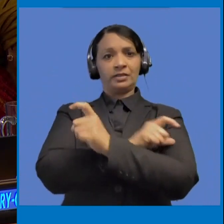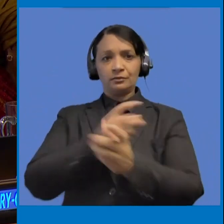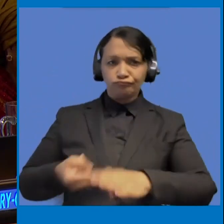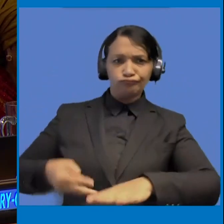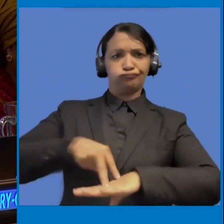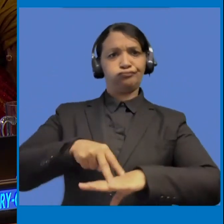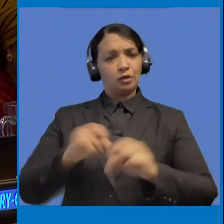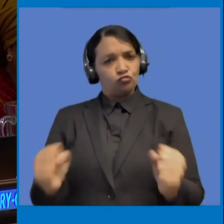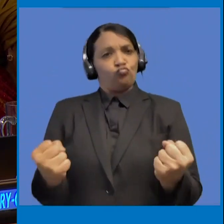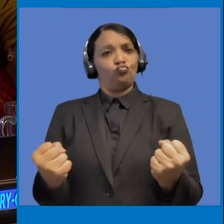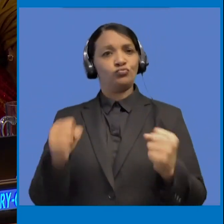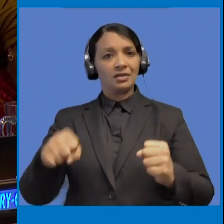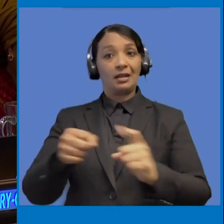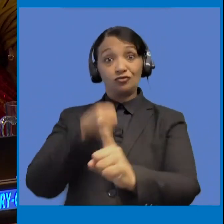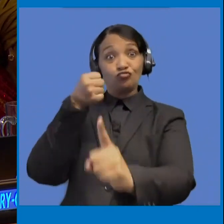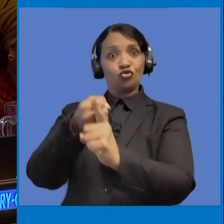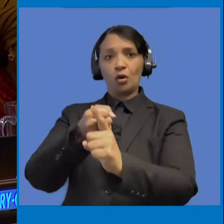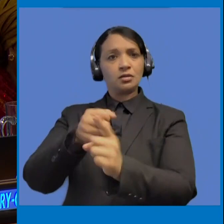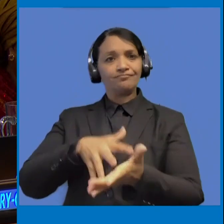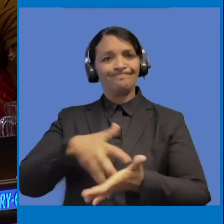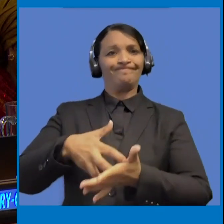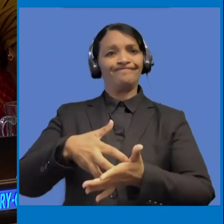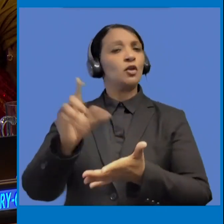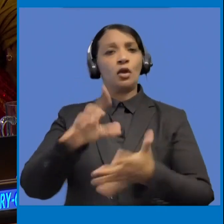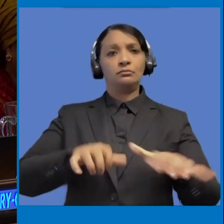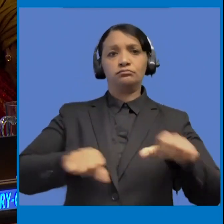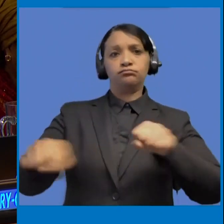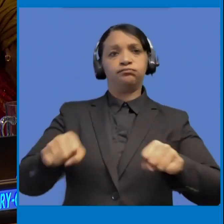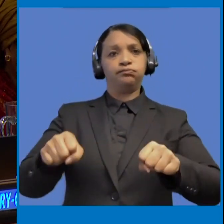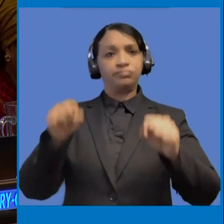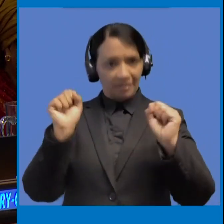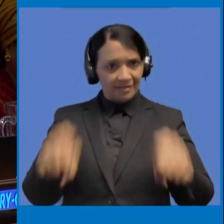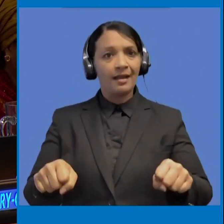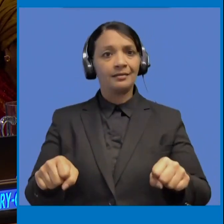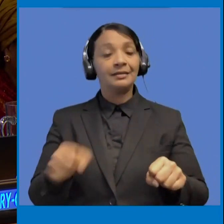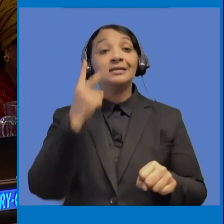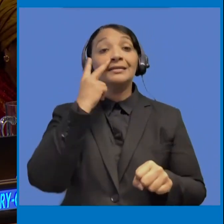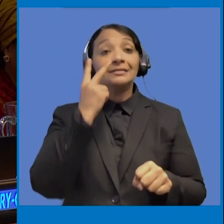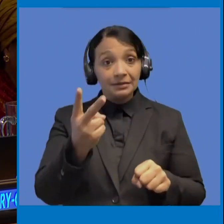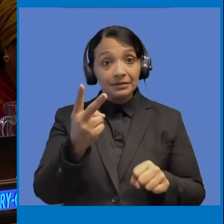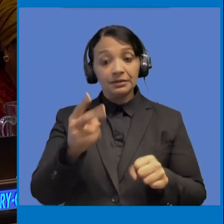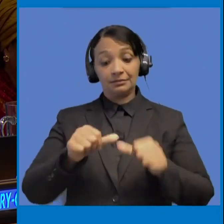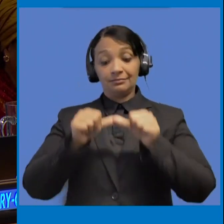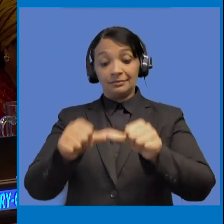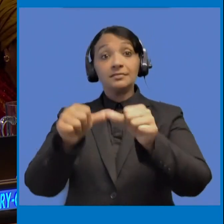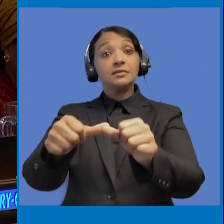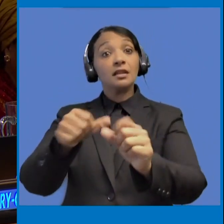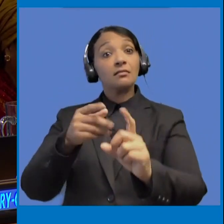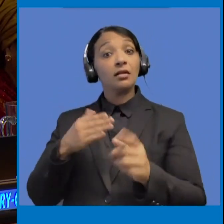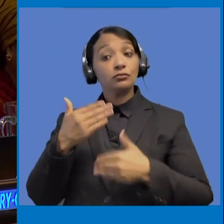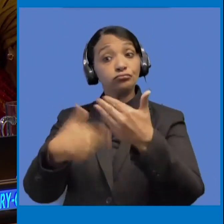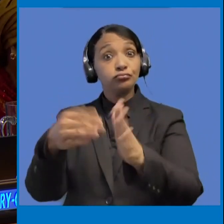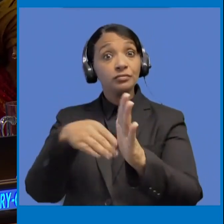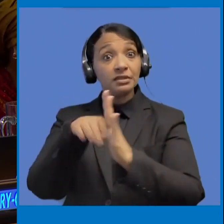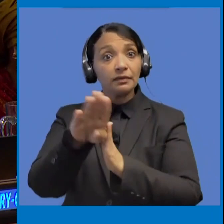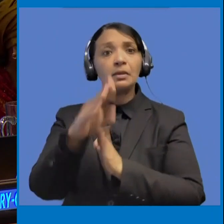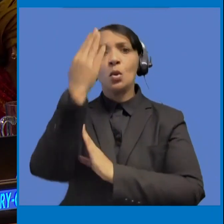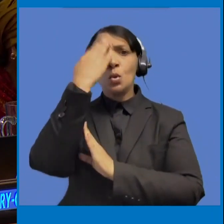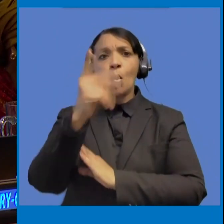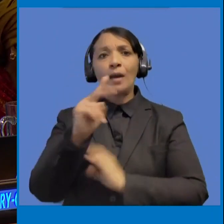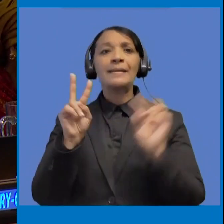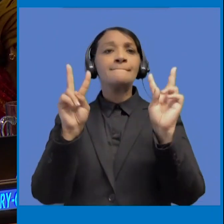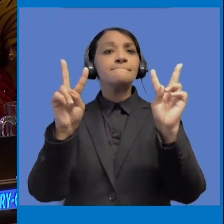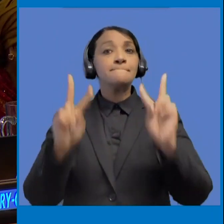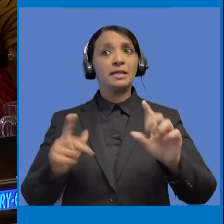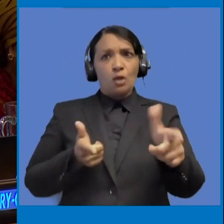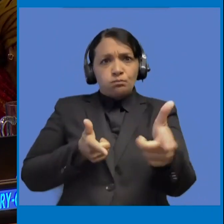And we know that inclusive, equitable, and sustainable development represent a fertile ground for peace and is